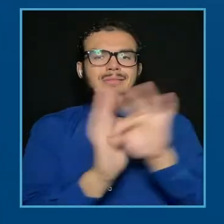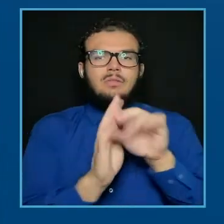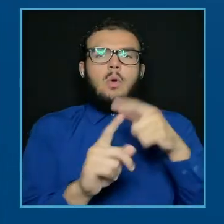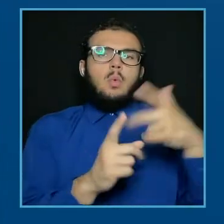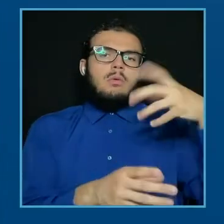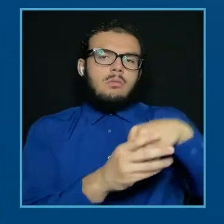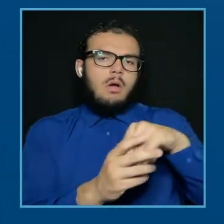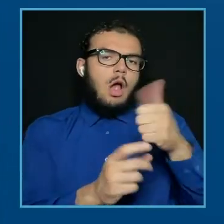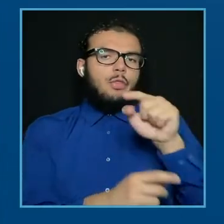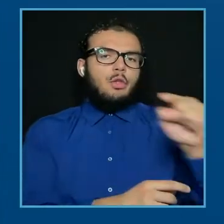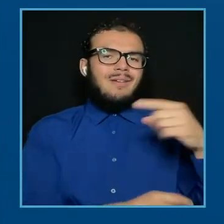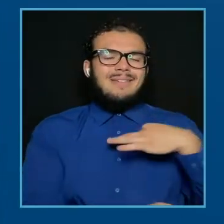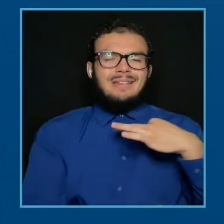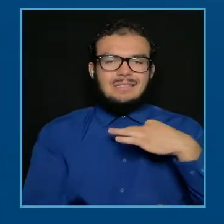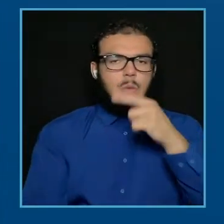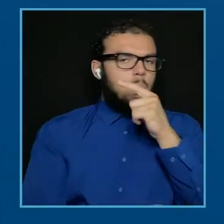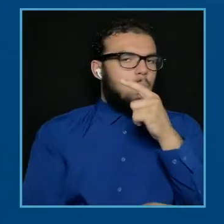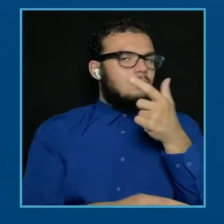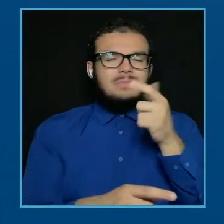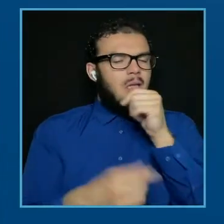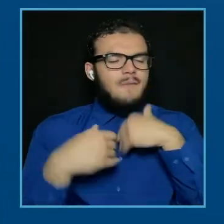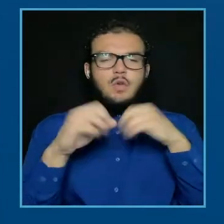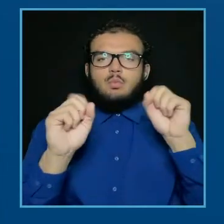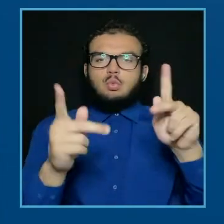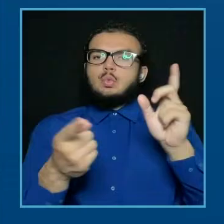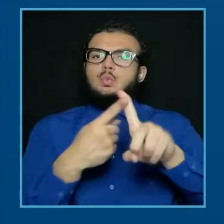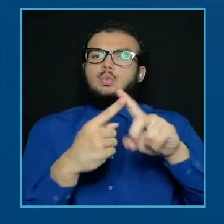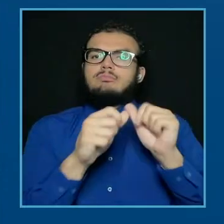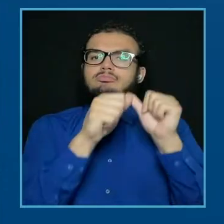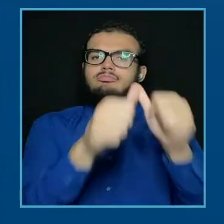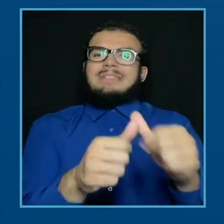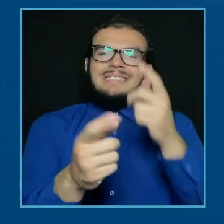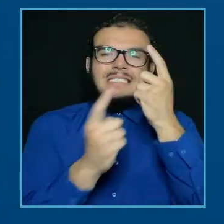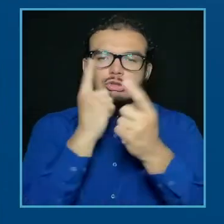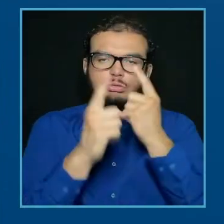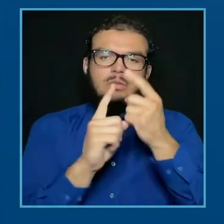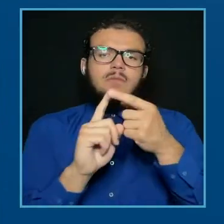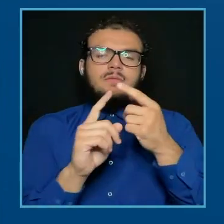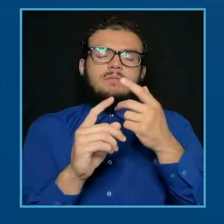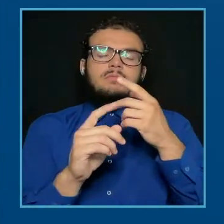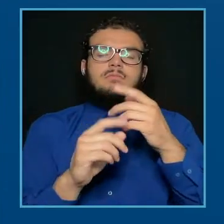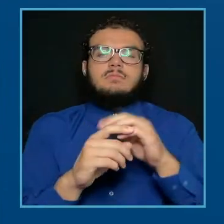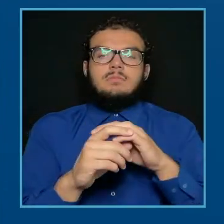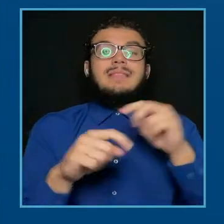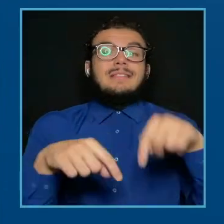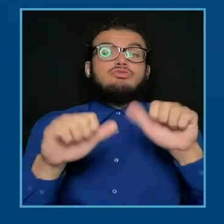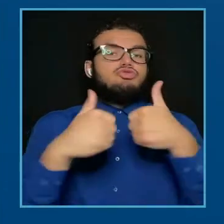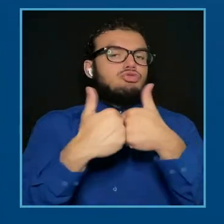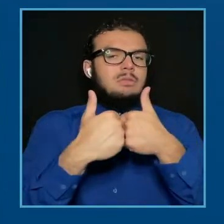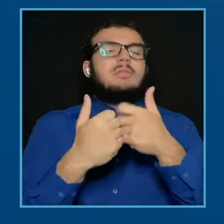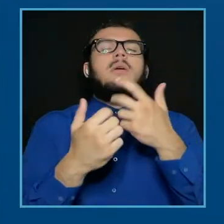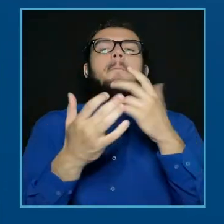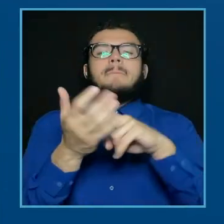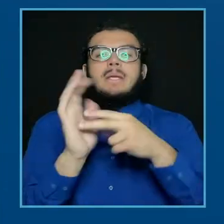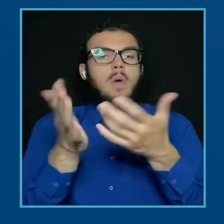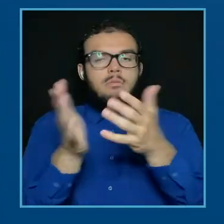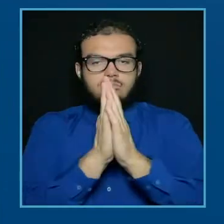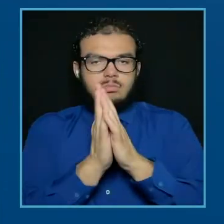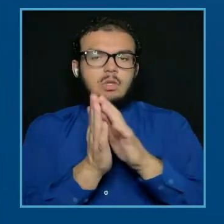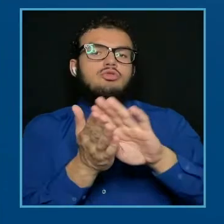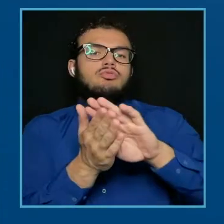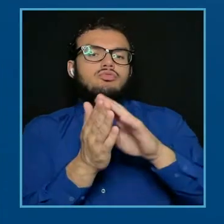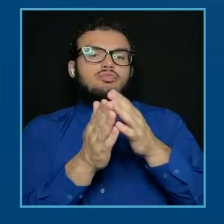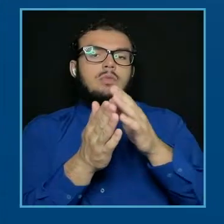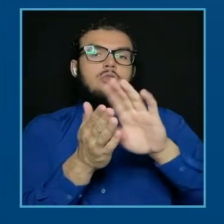other candidates who will not have the opportunity to be considered by this new electorate. This challenge is therefore requesting relief that would be at odds with its